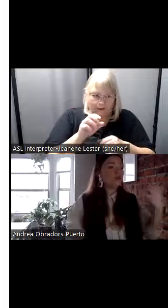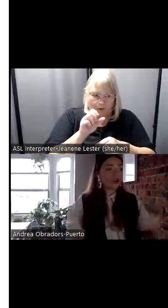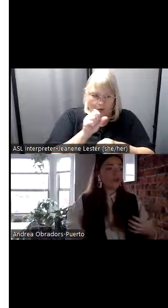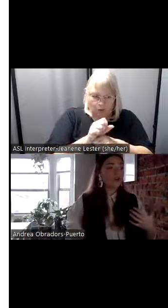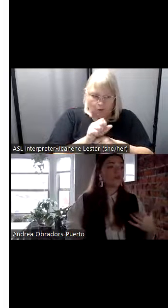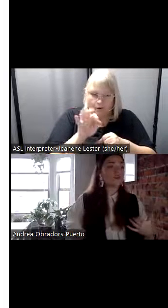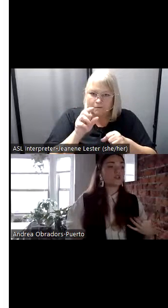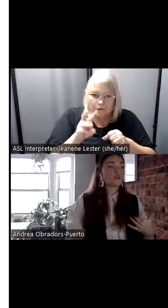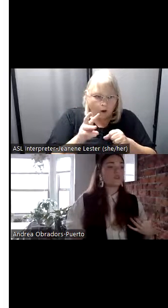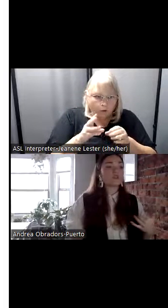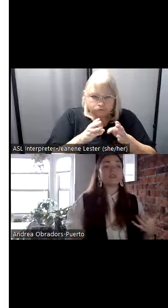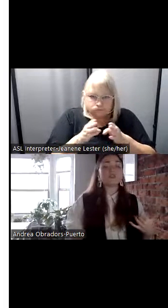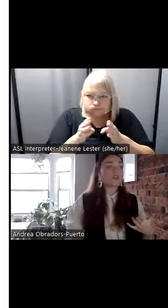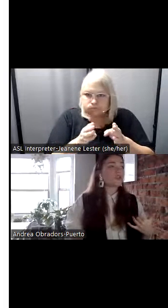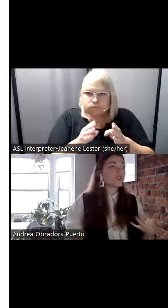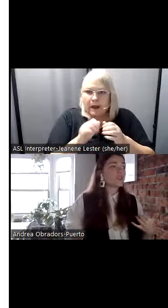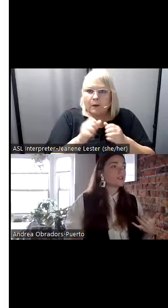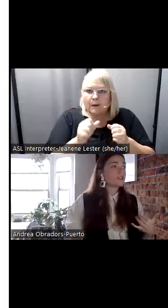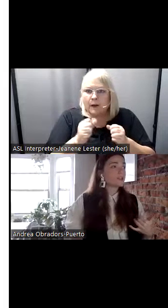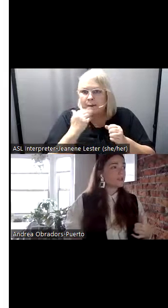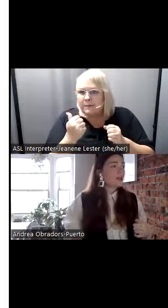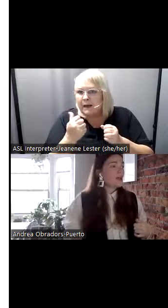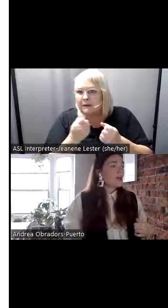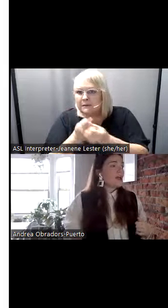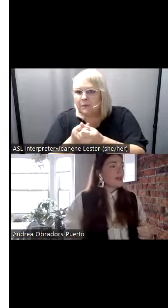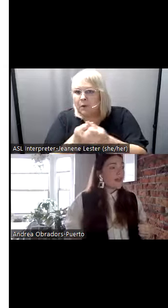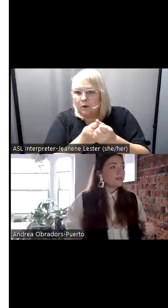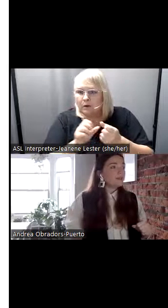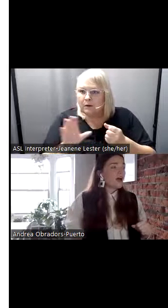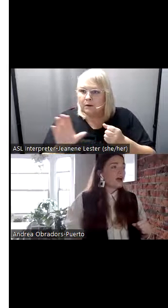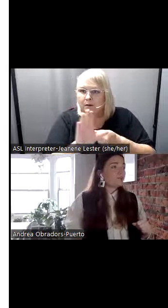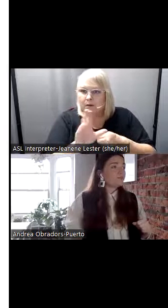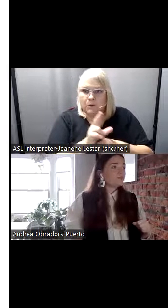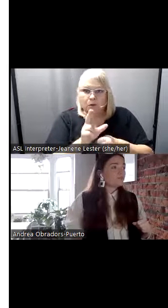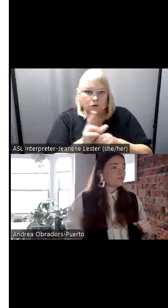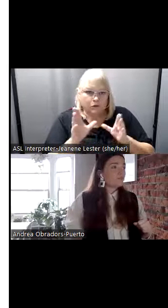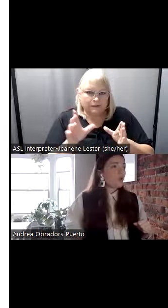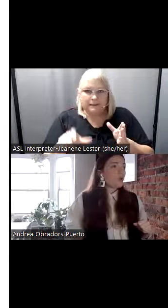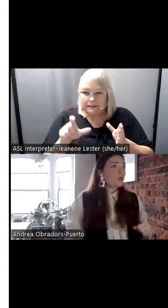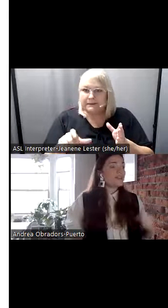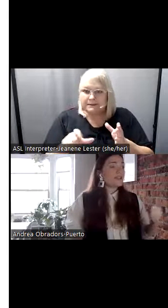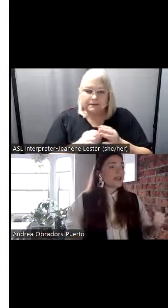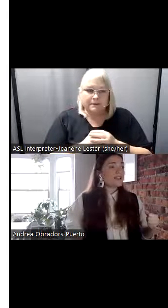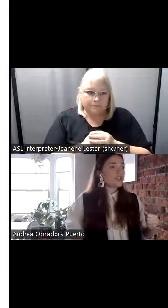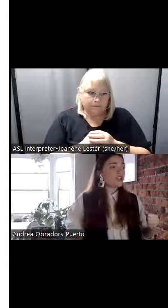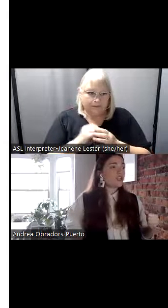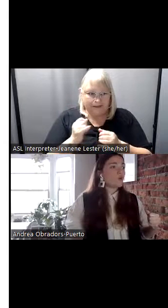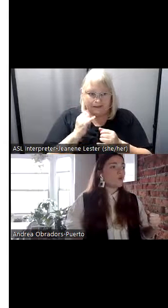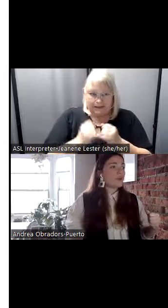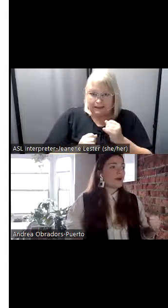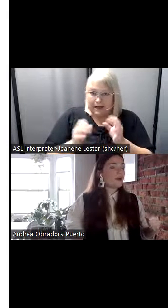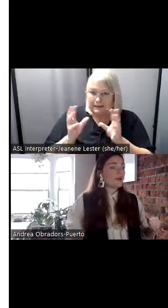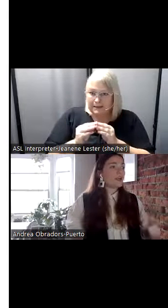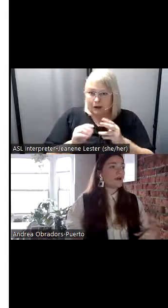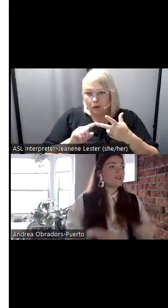platform through artifacts to better support the specific user needs. Then the last session